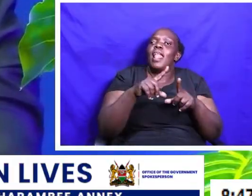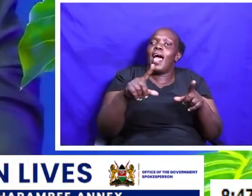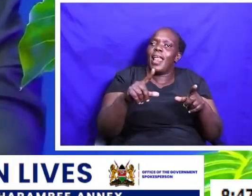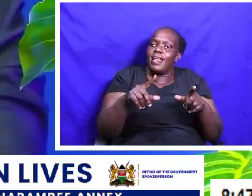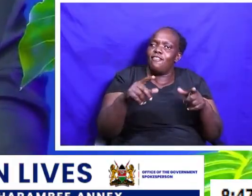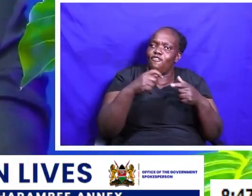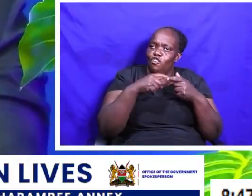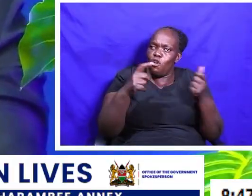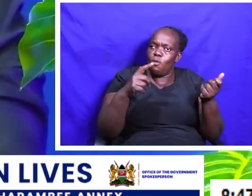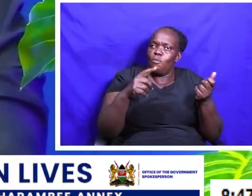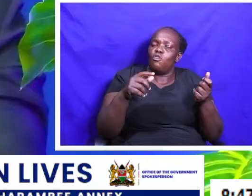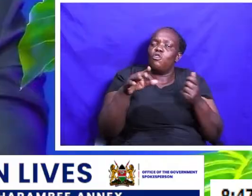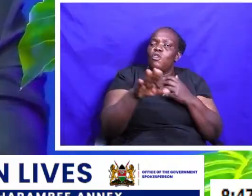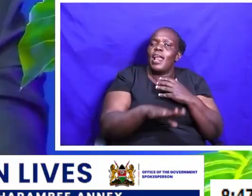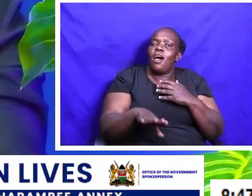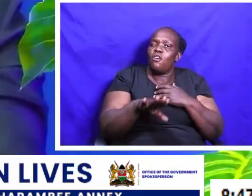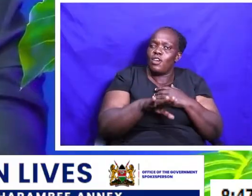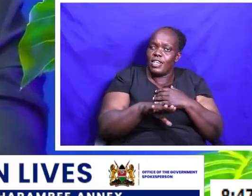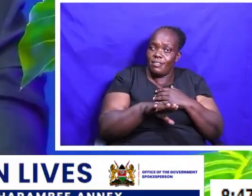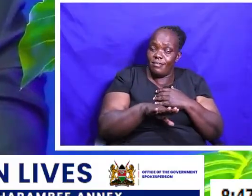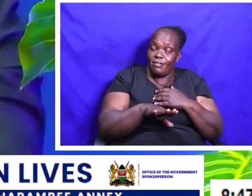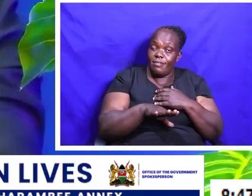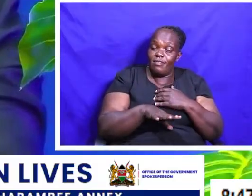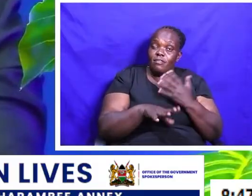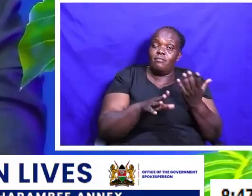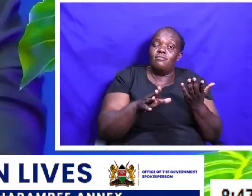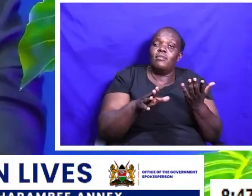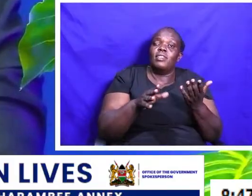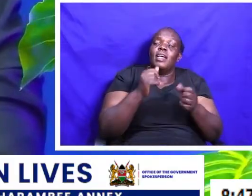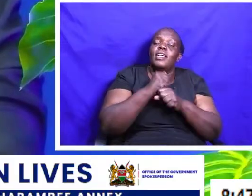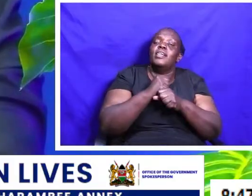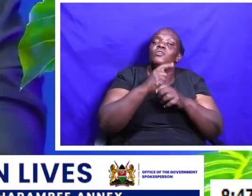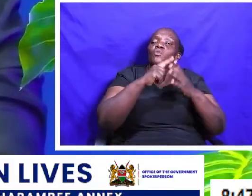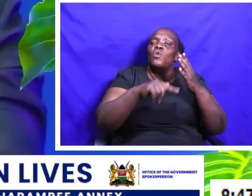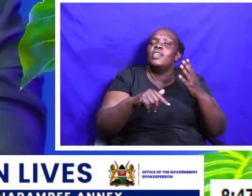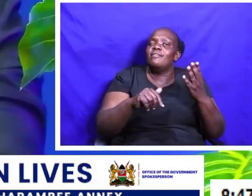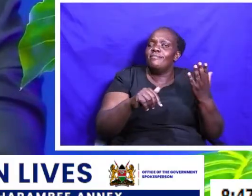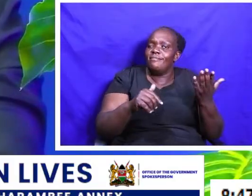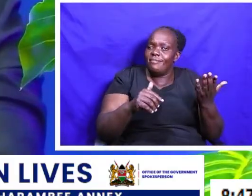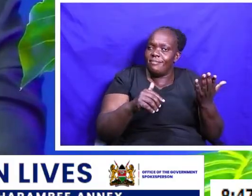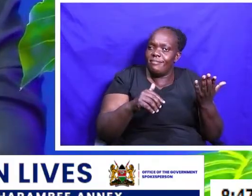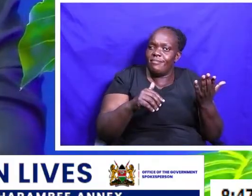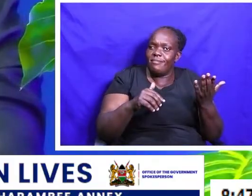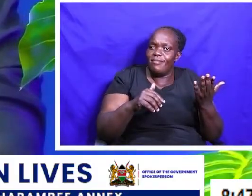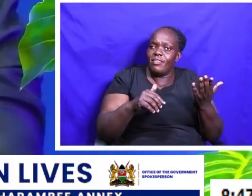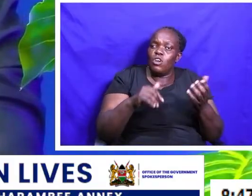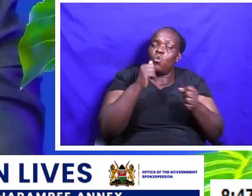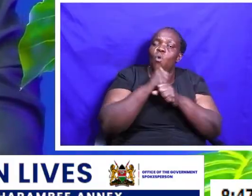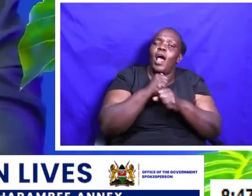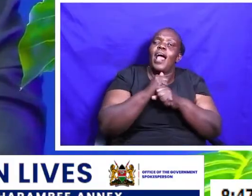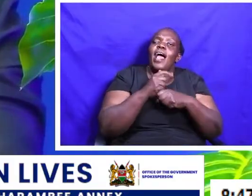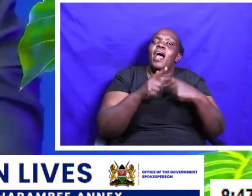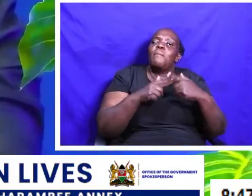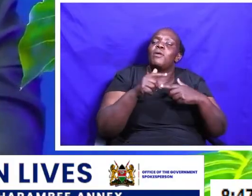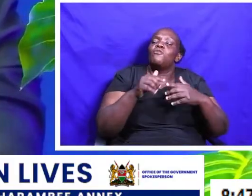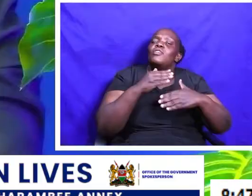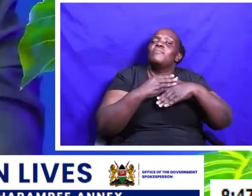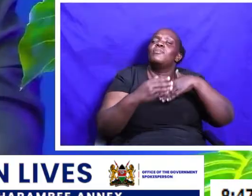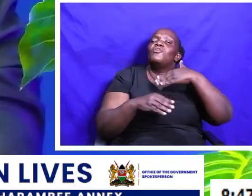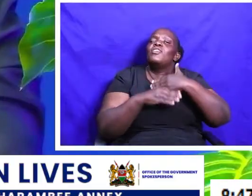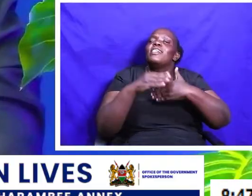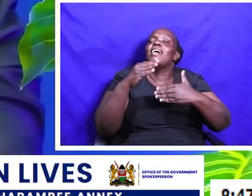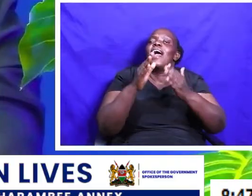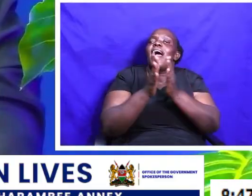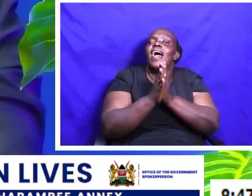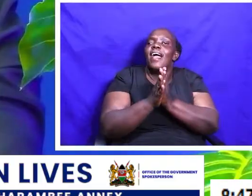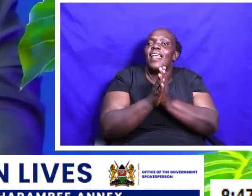lab to the ground. So what we did is that we worked on the